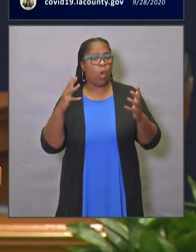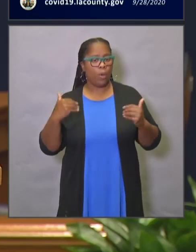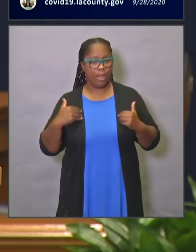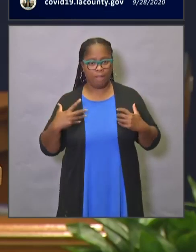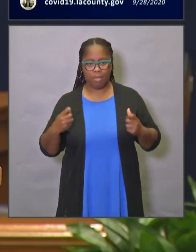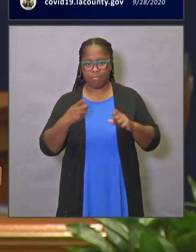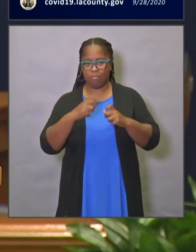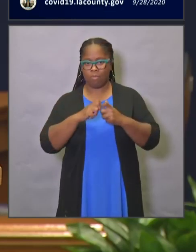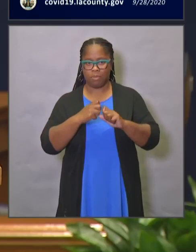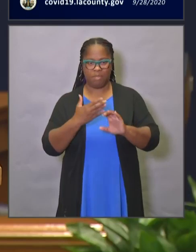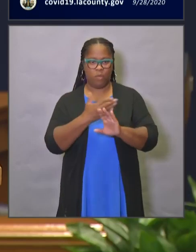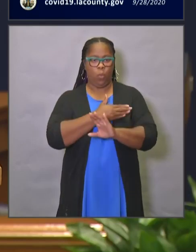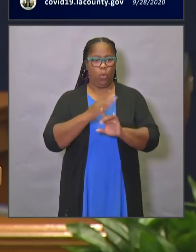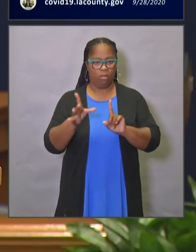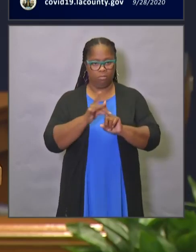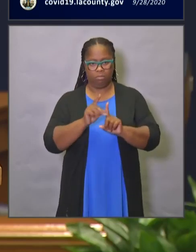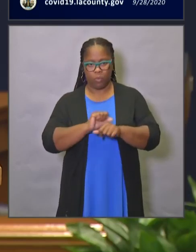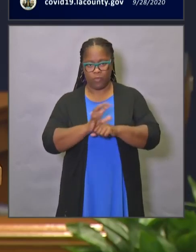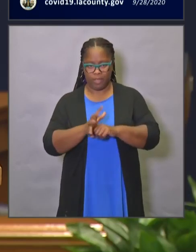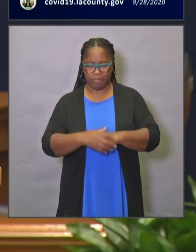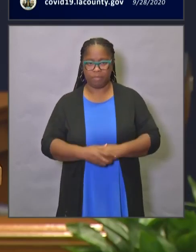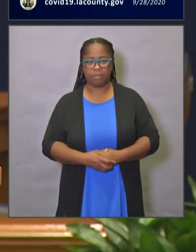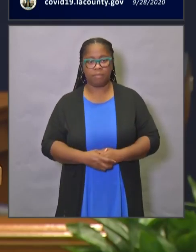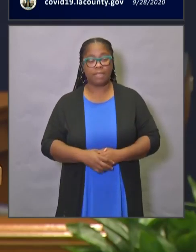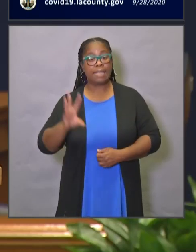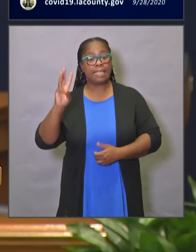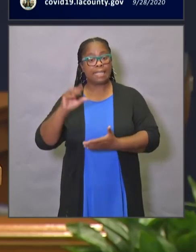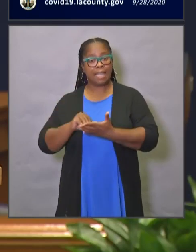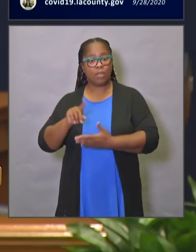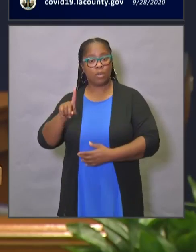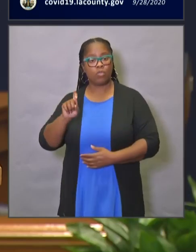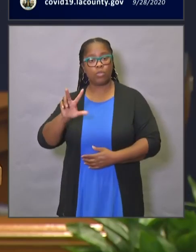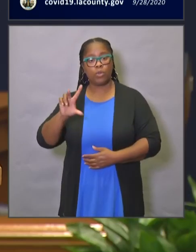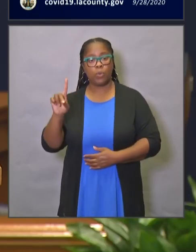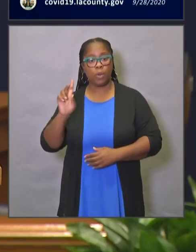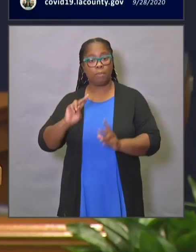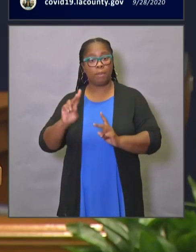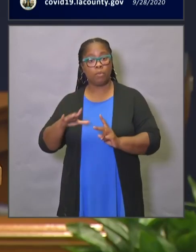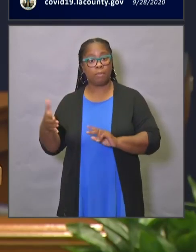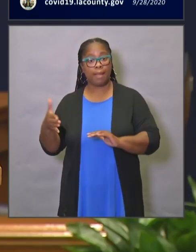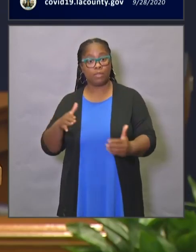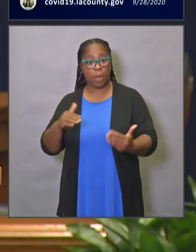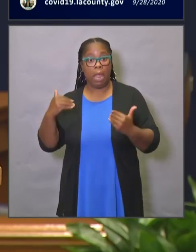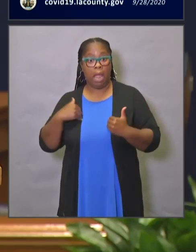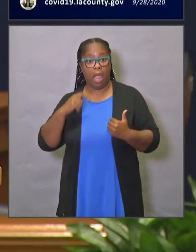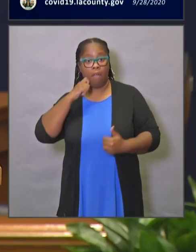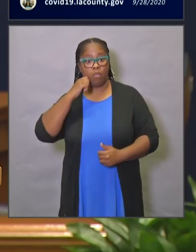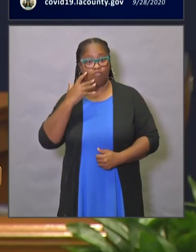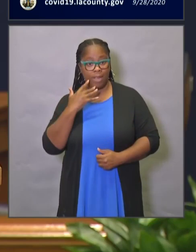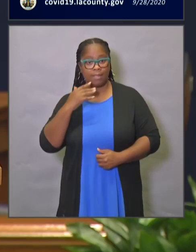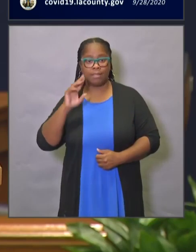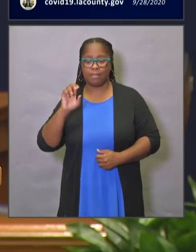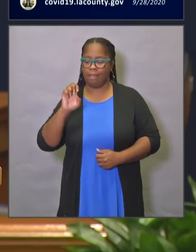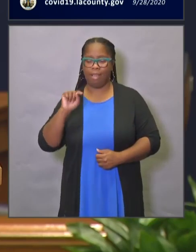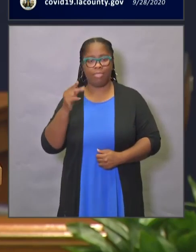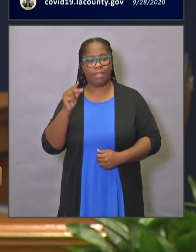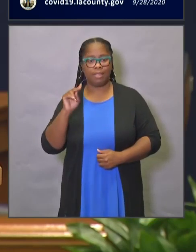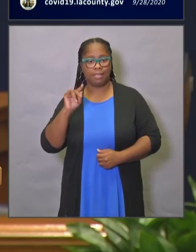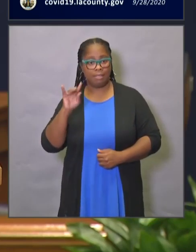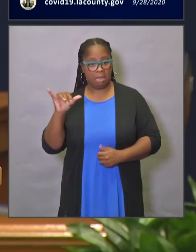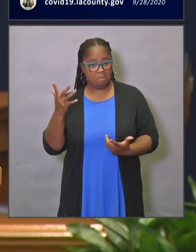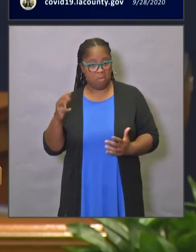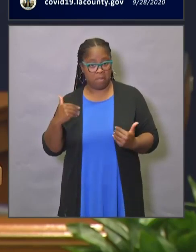health conditions. For the 6,131 people who passed away where race ethnicity has been